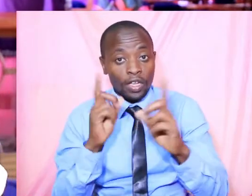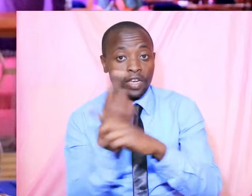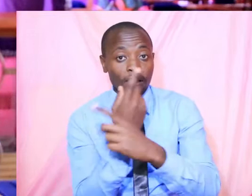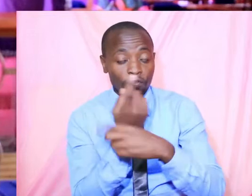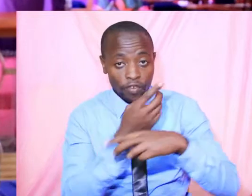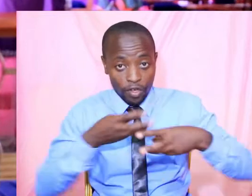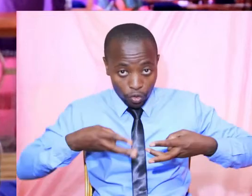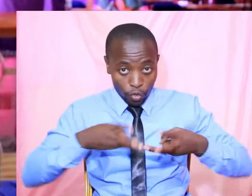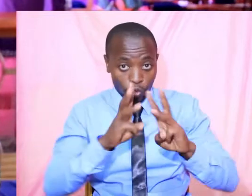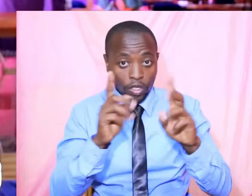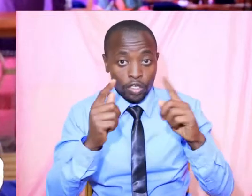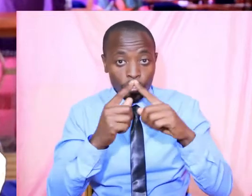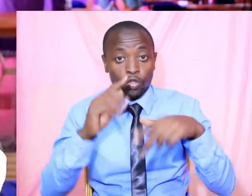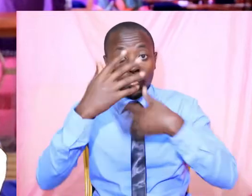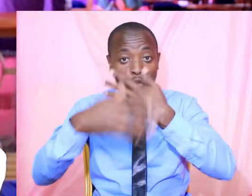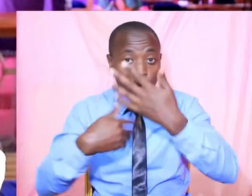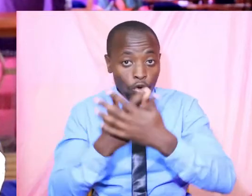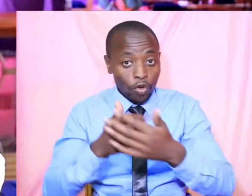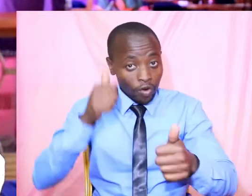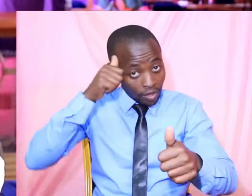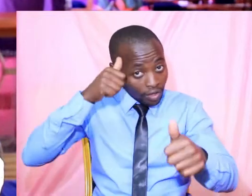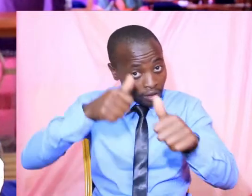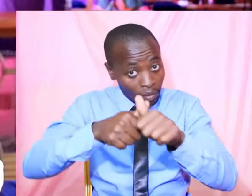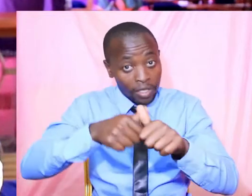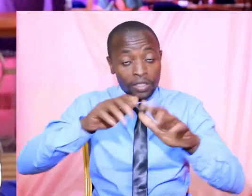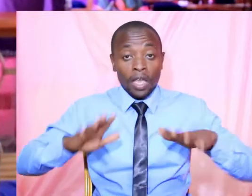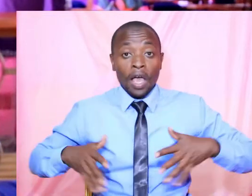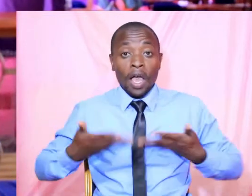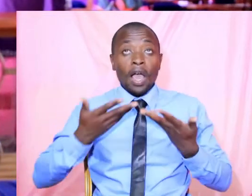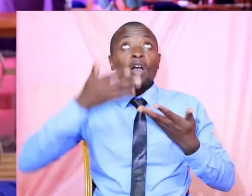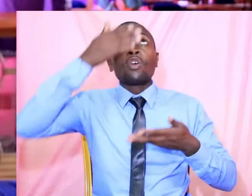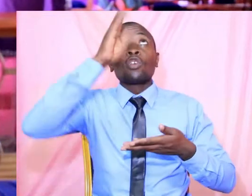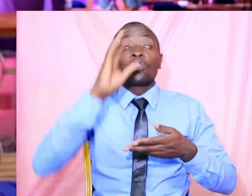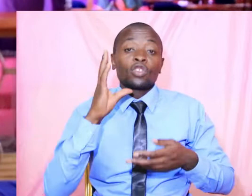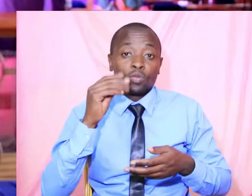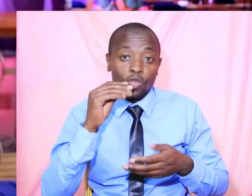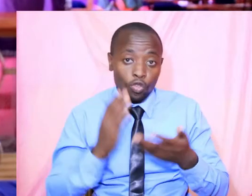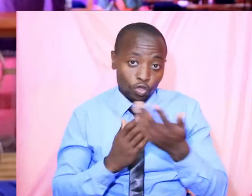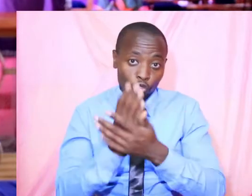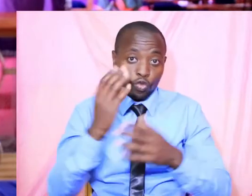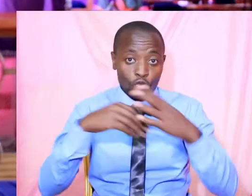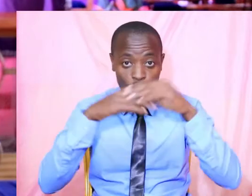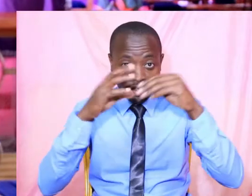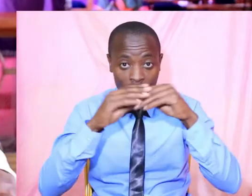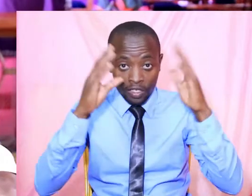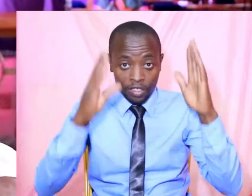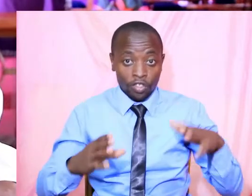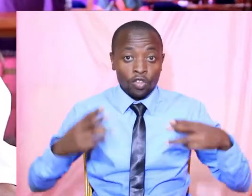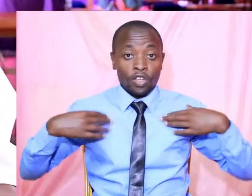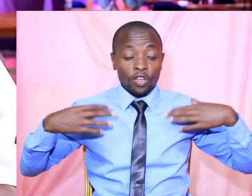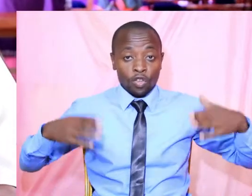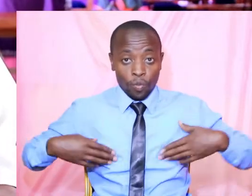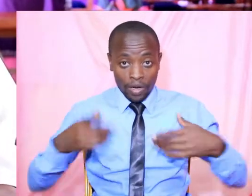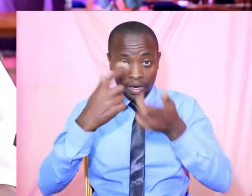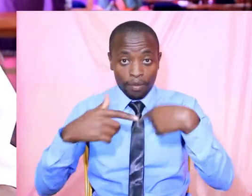to everyone. He reminds the people how God spoke through creation and human